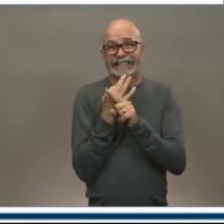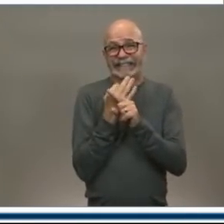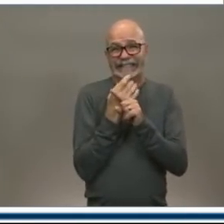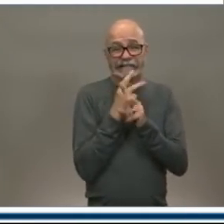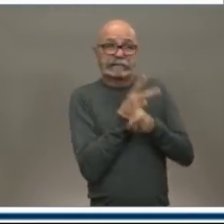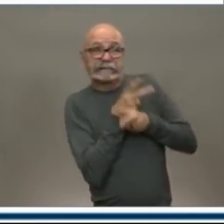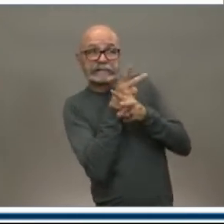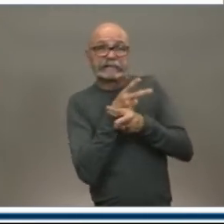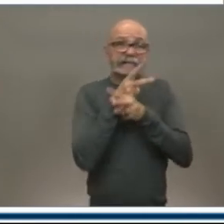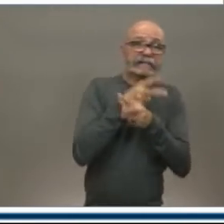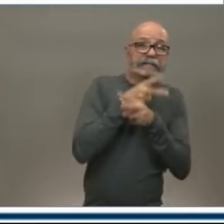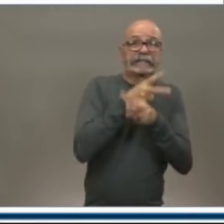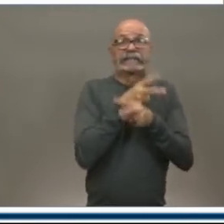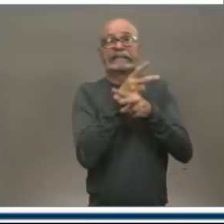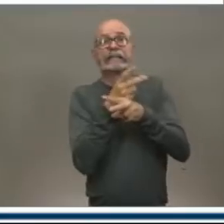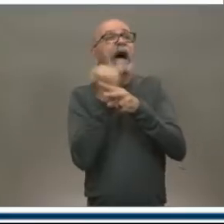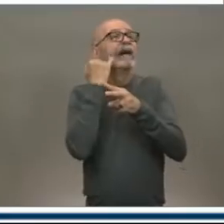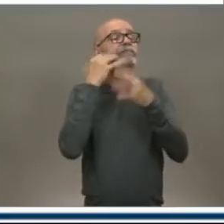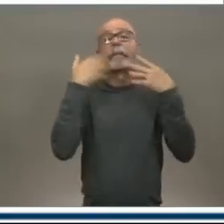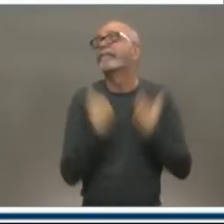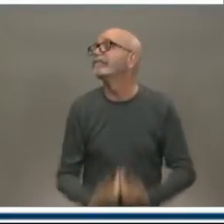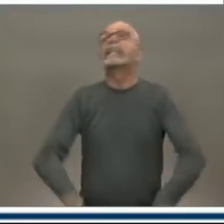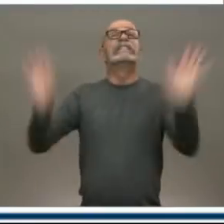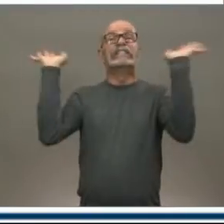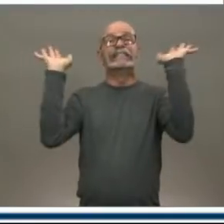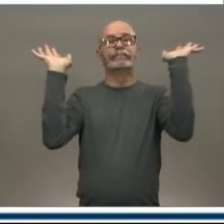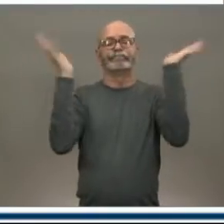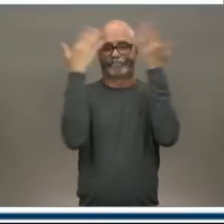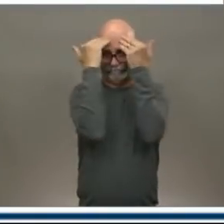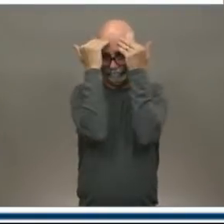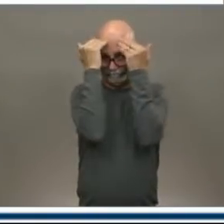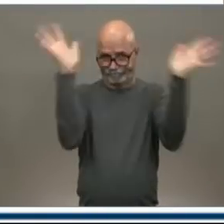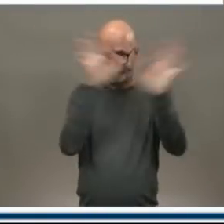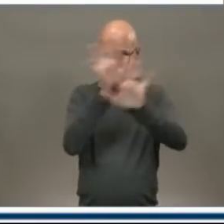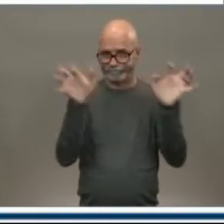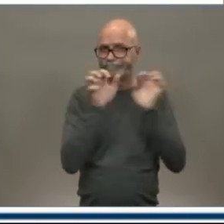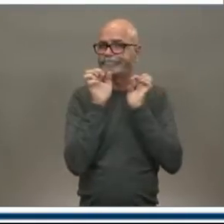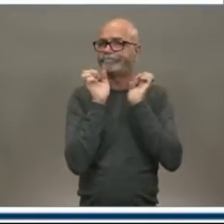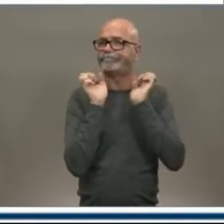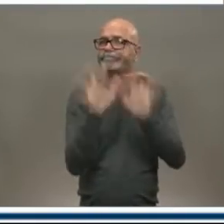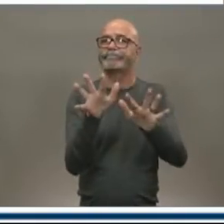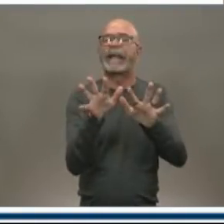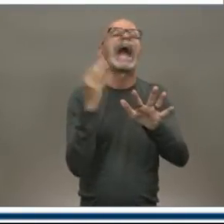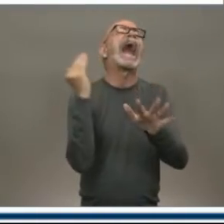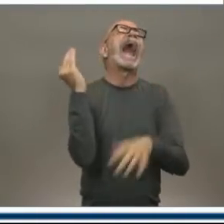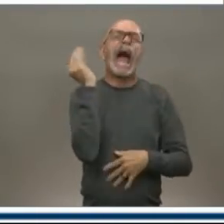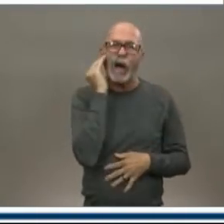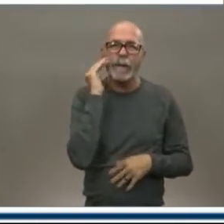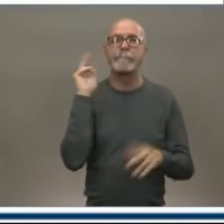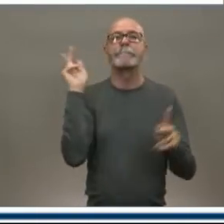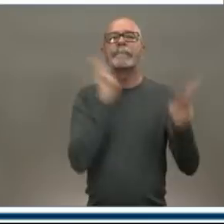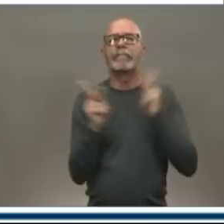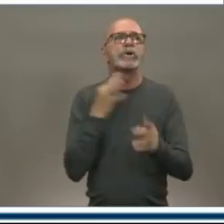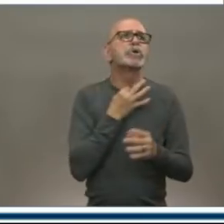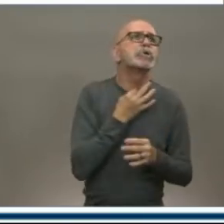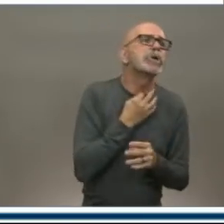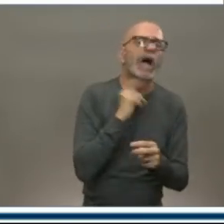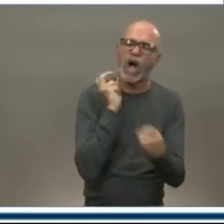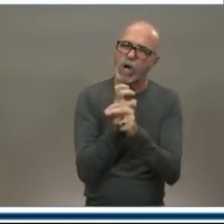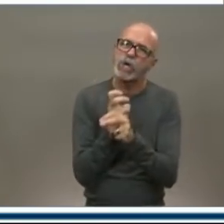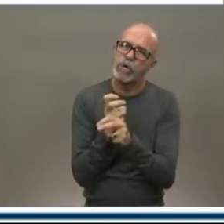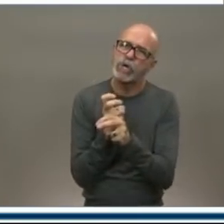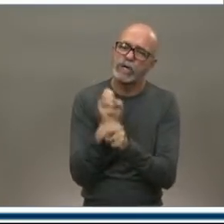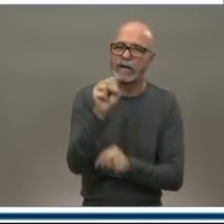And I recognize how hard that is. And I want people to know that I understand that, and I understand that the toll that